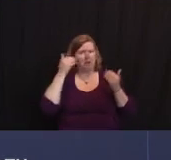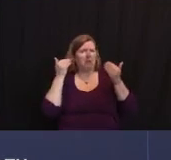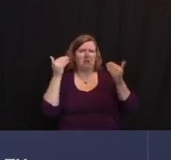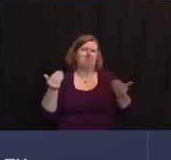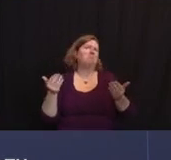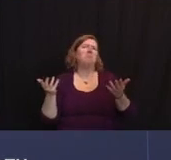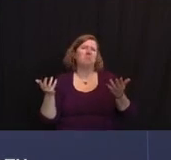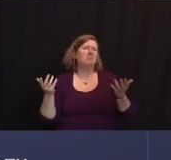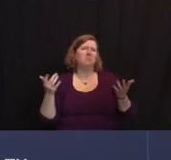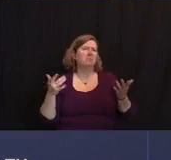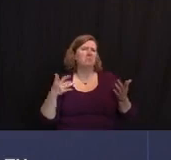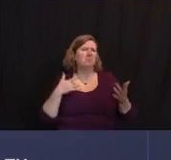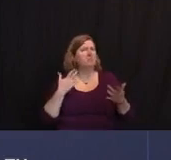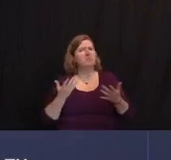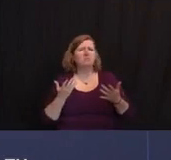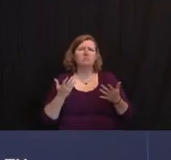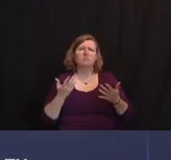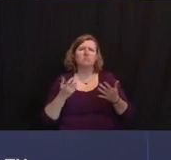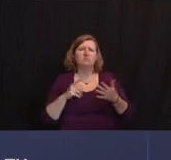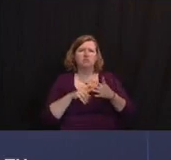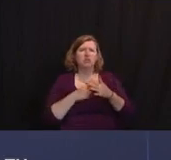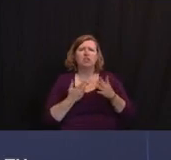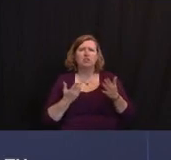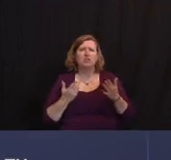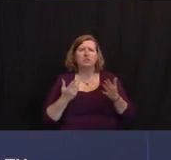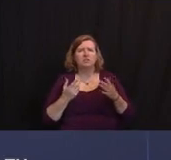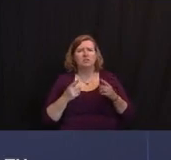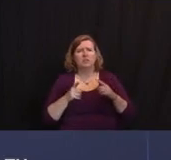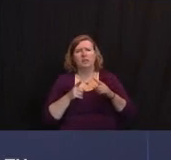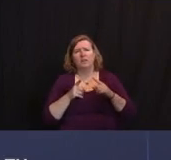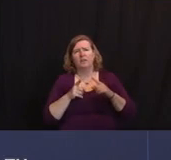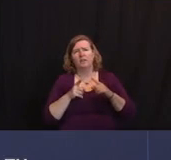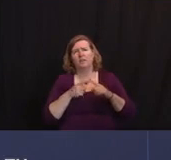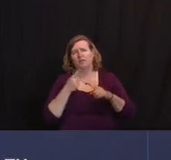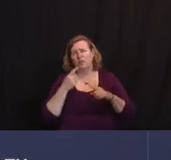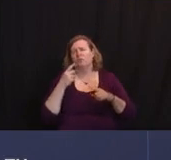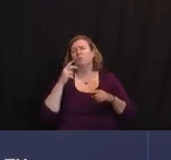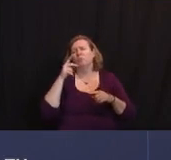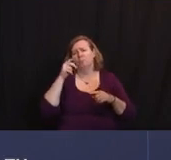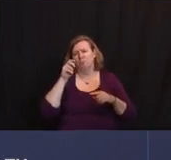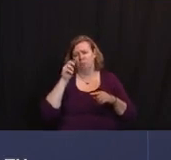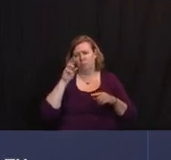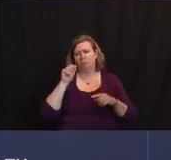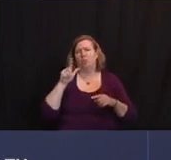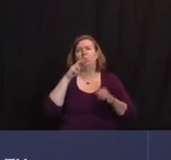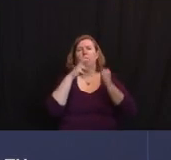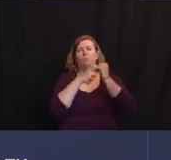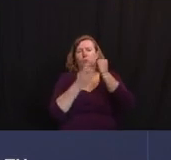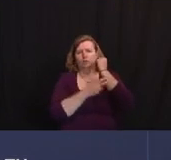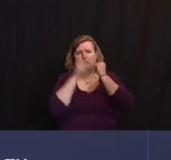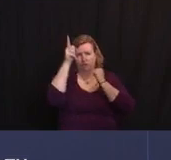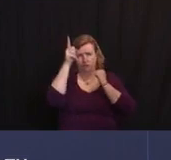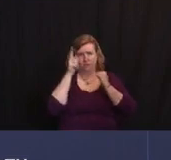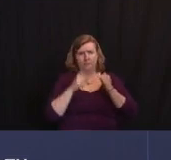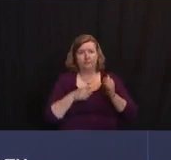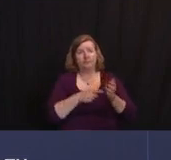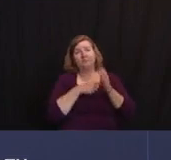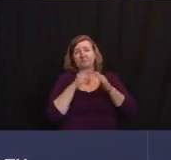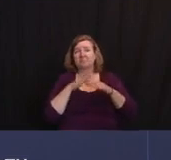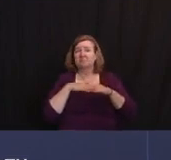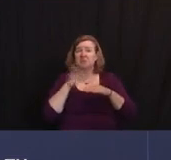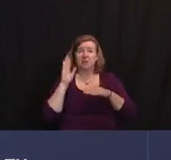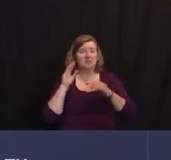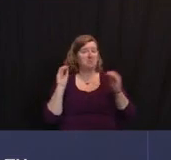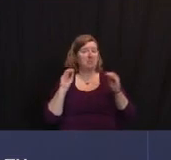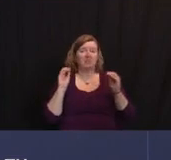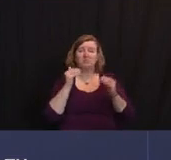about putting a shovel in the ground, it may well happen at Portal North Bridge beforehand. Nothing new on mandatory minimums, although I note the